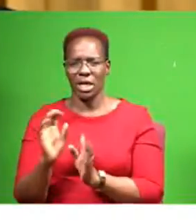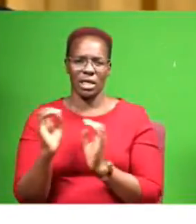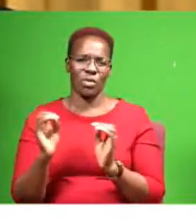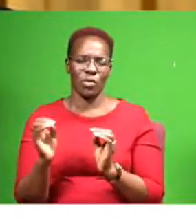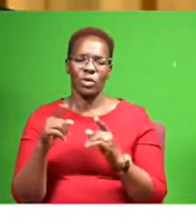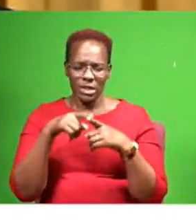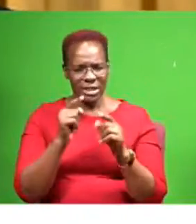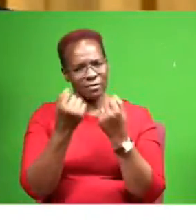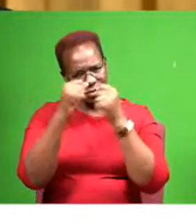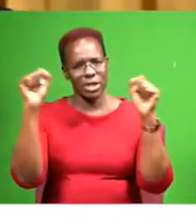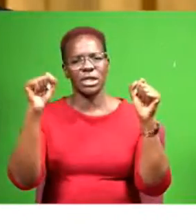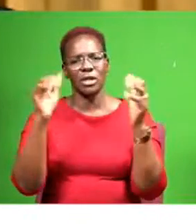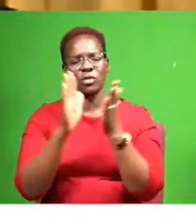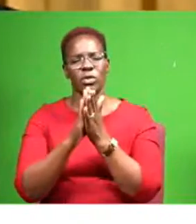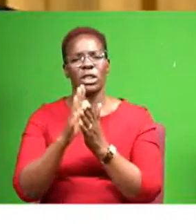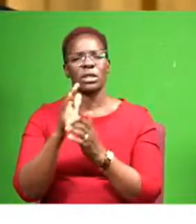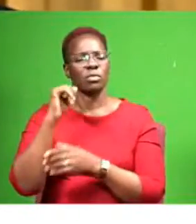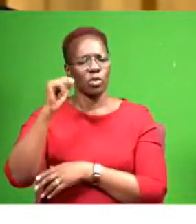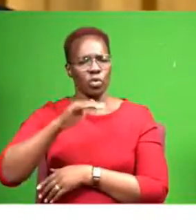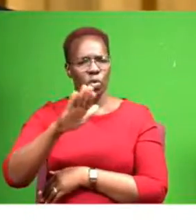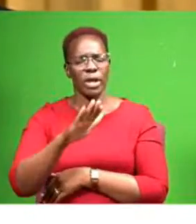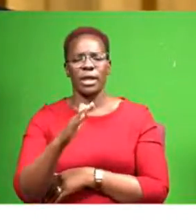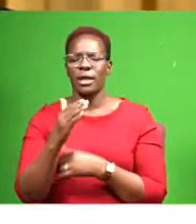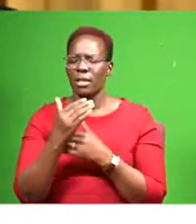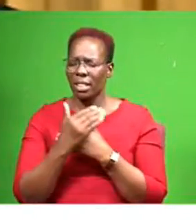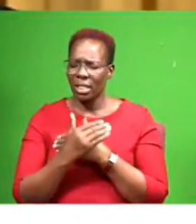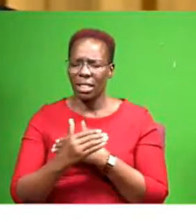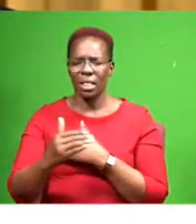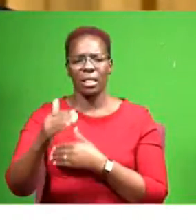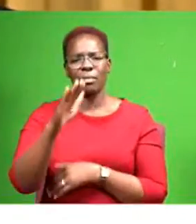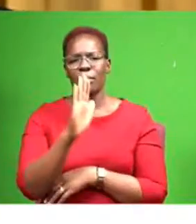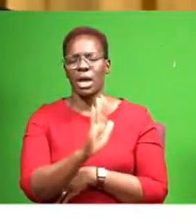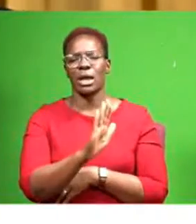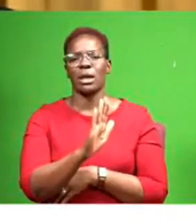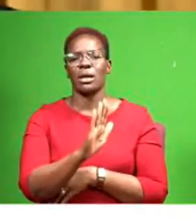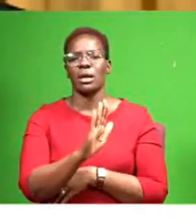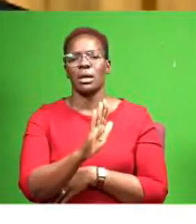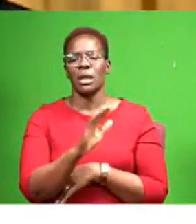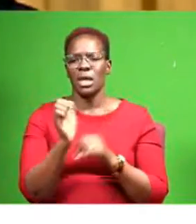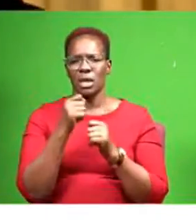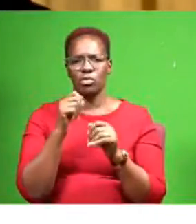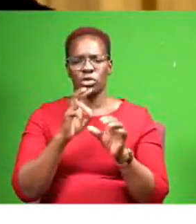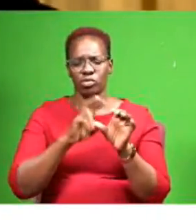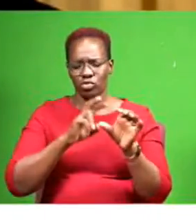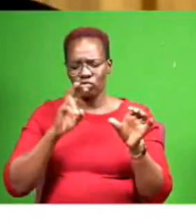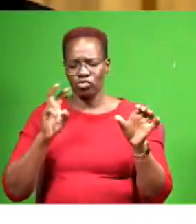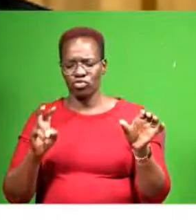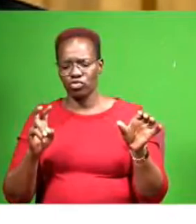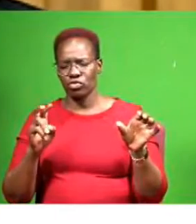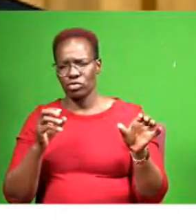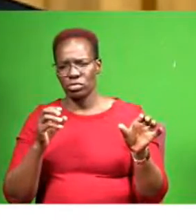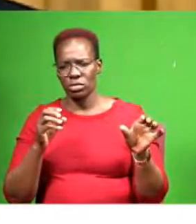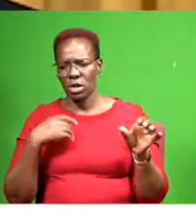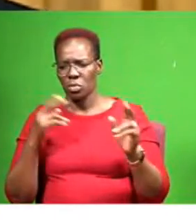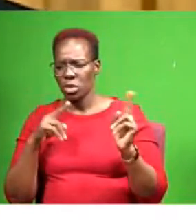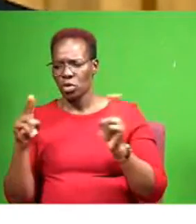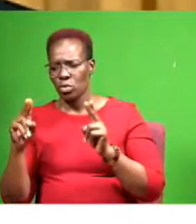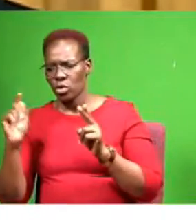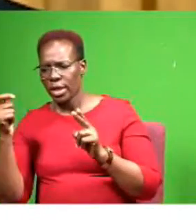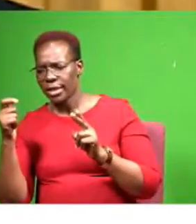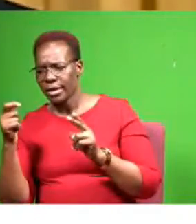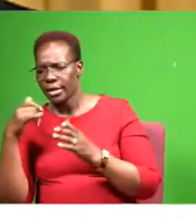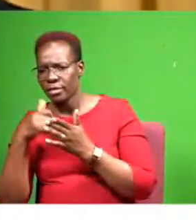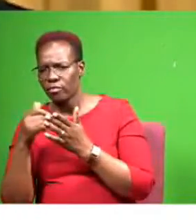the President in the political arena throughout his tenure. He cannot temporarily remove his executive mantle in order to engage in a popular